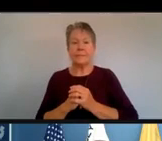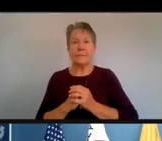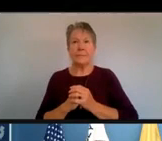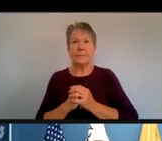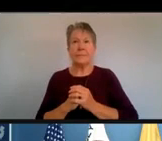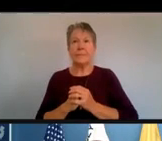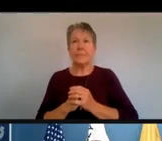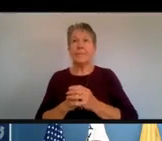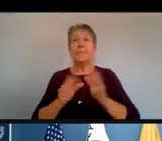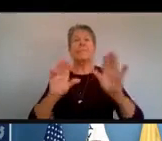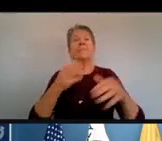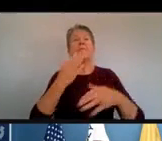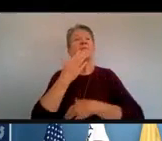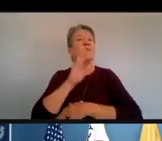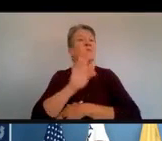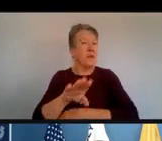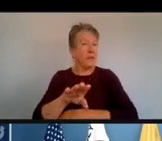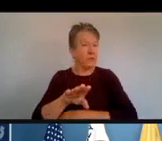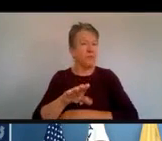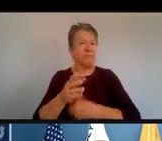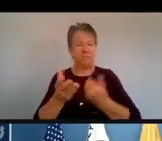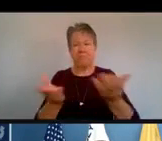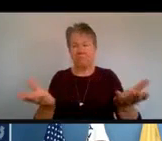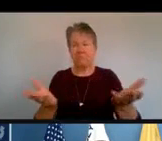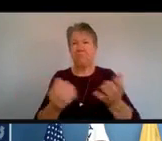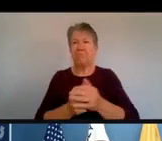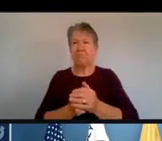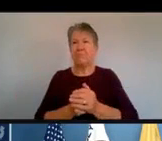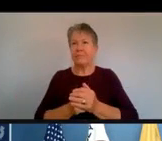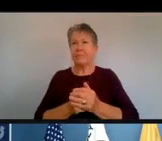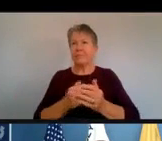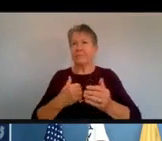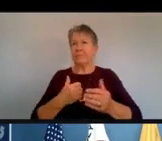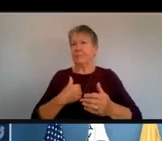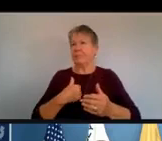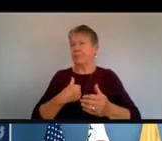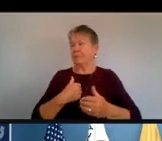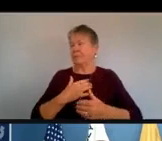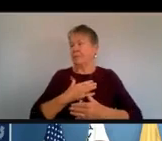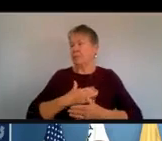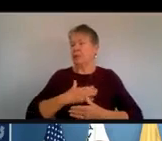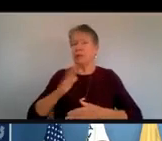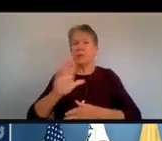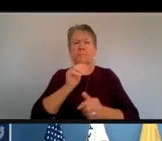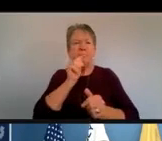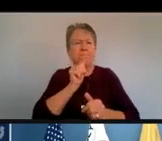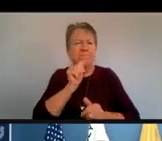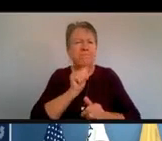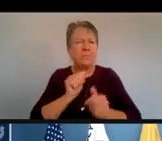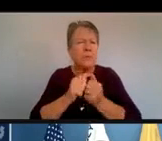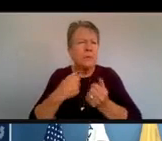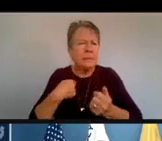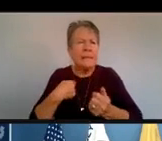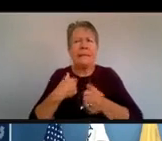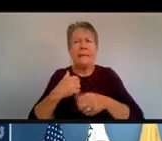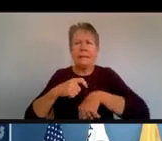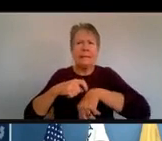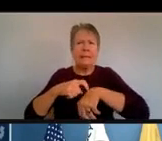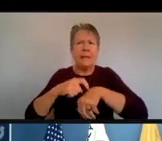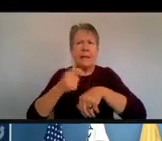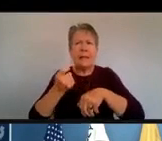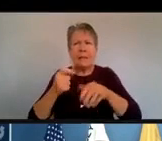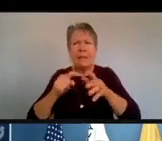Good afternoon, folks. Again, appreciate your patience for being together virtually